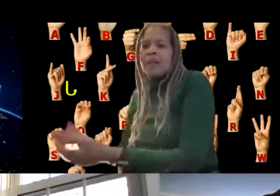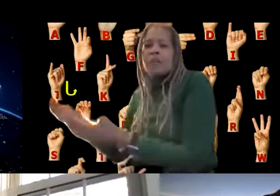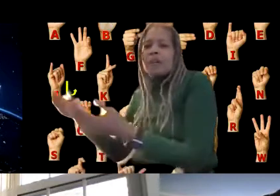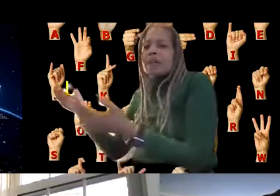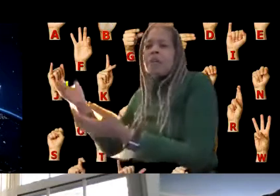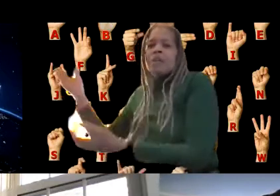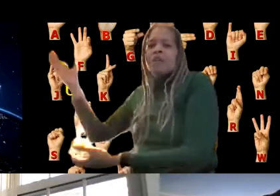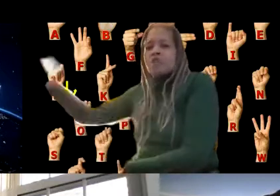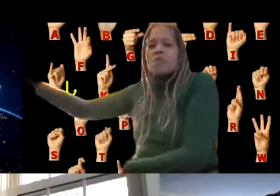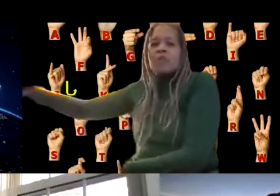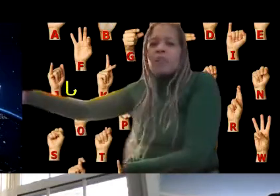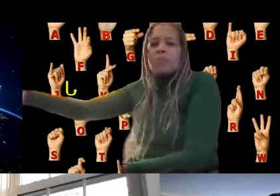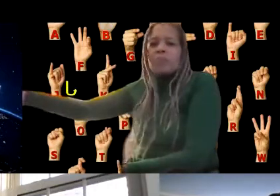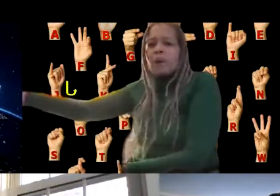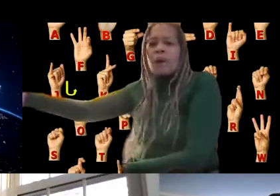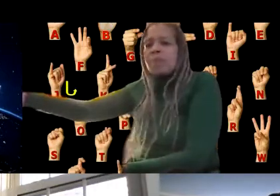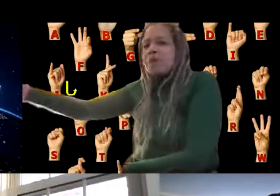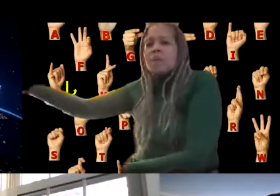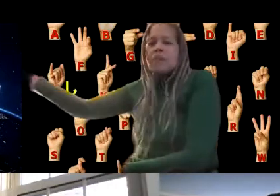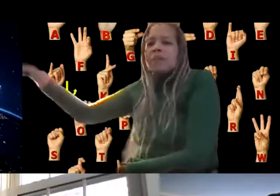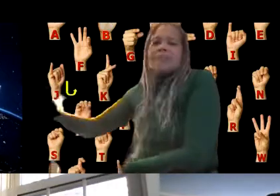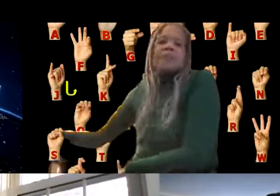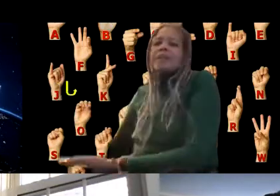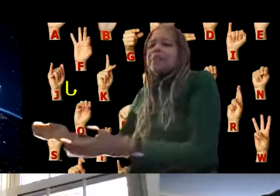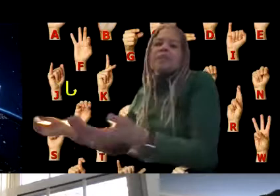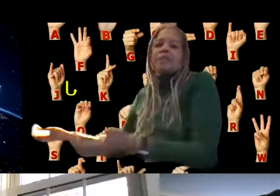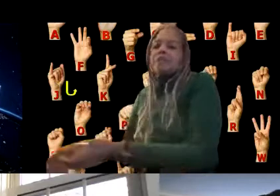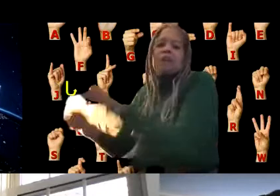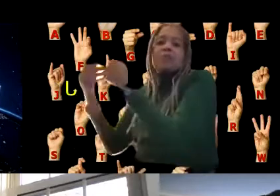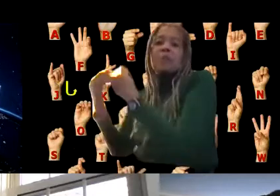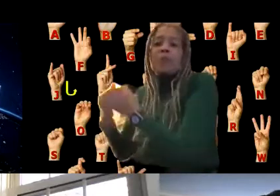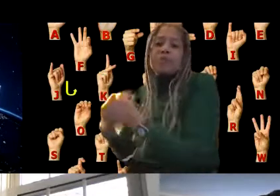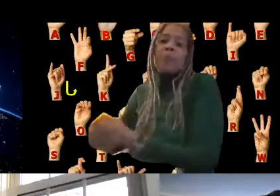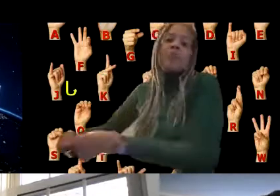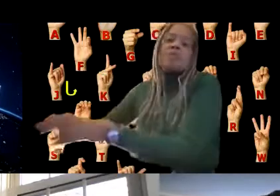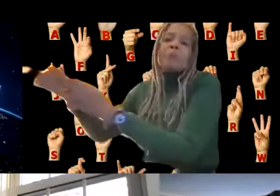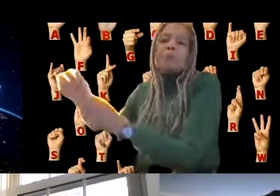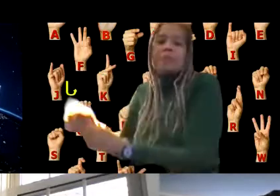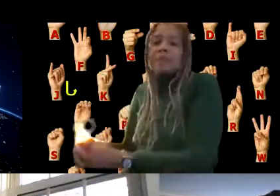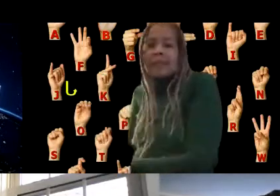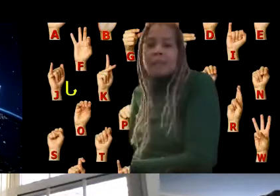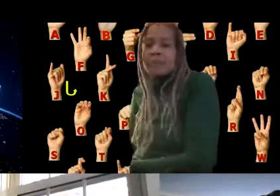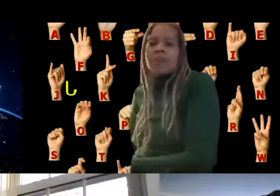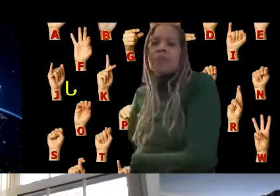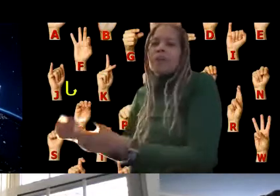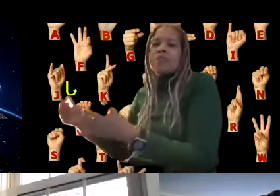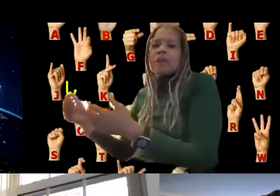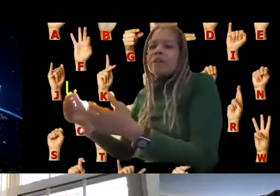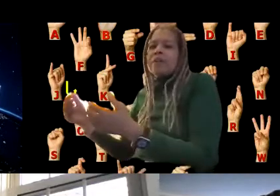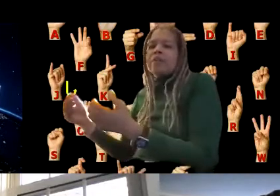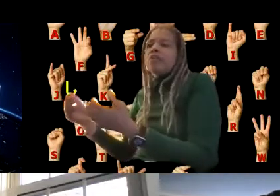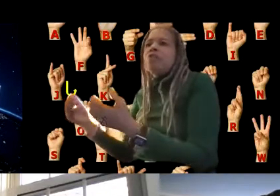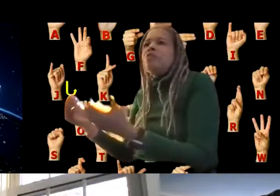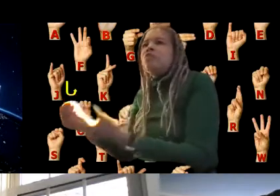internment camps where Hiroshima drops a bomb. The United States then rounds up all the Japanese and put them in camps, and you've